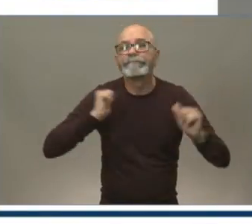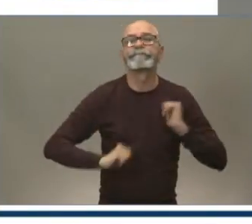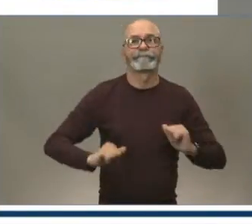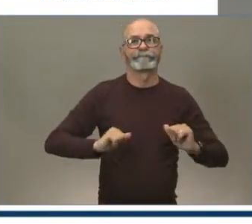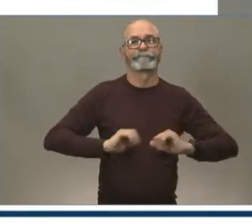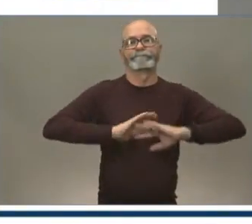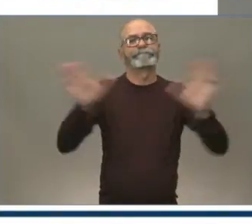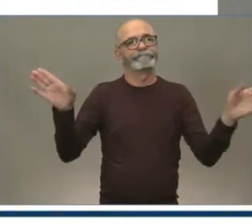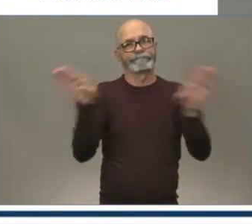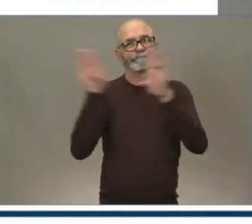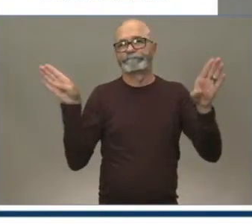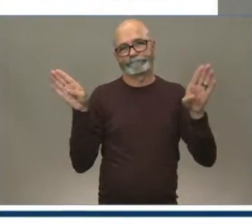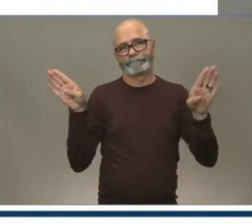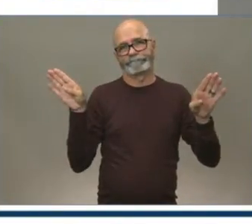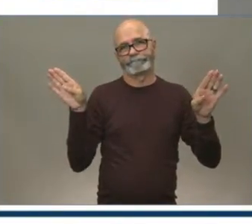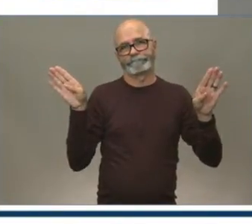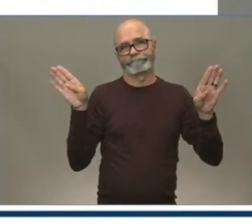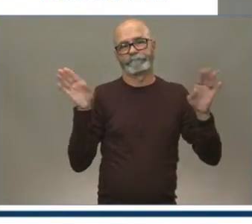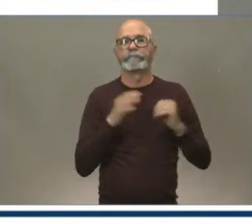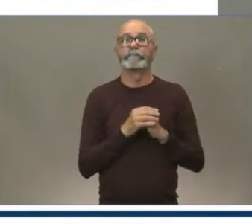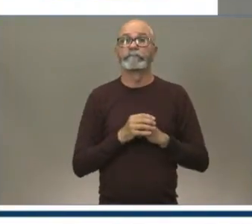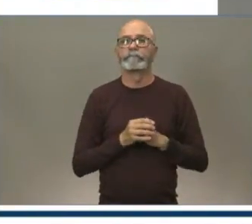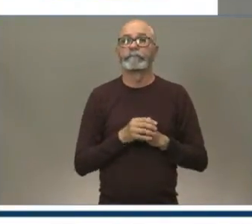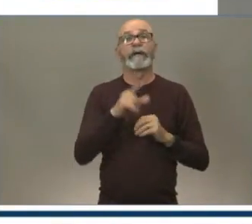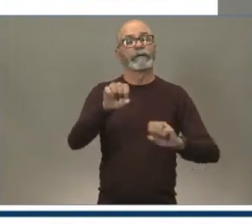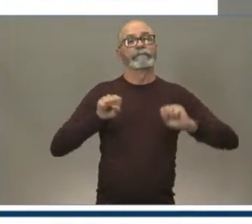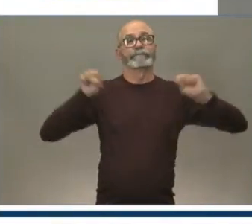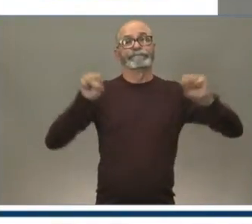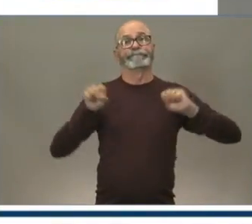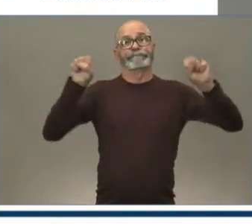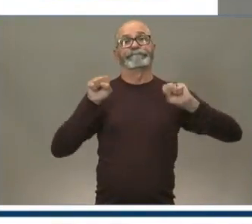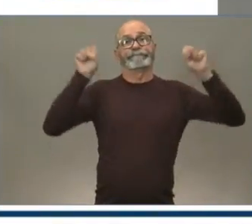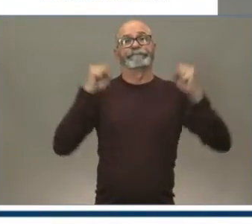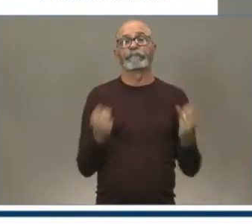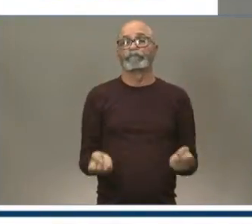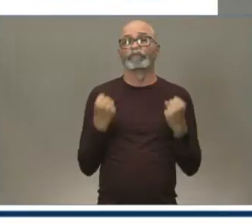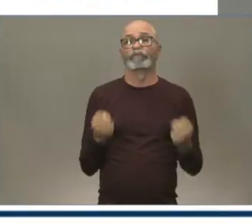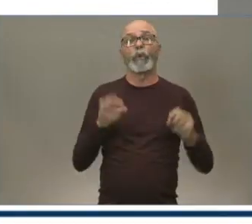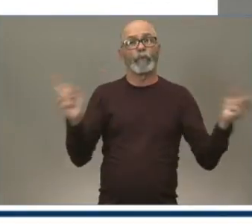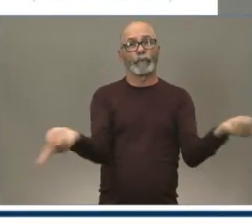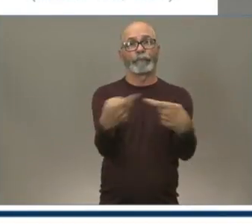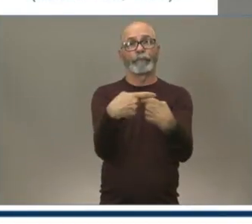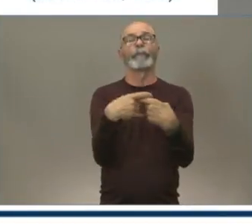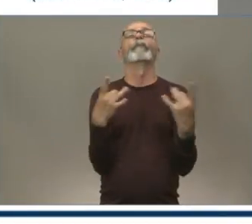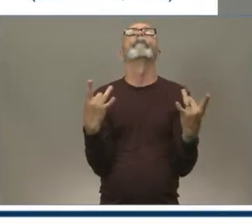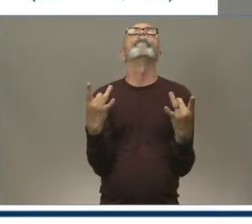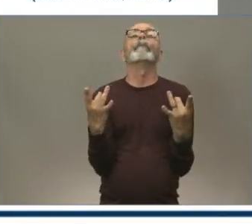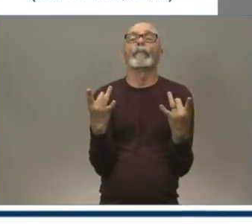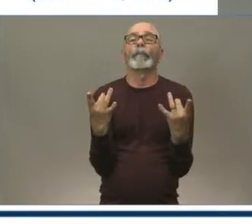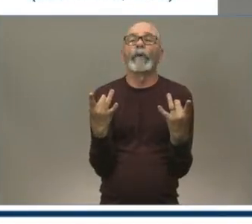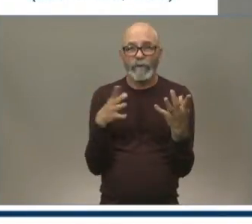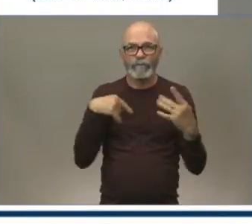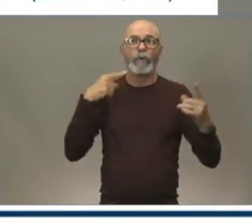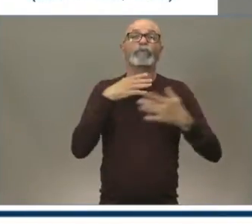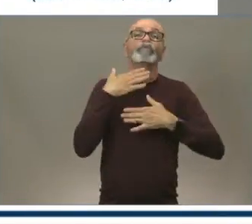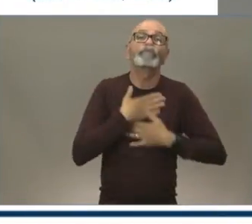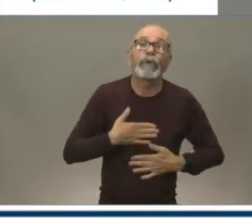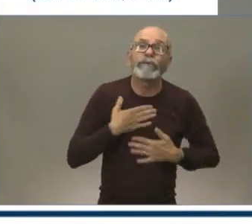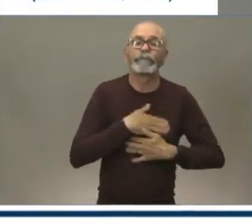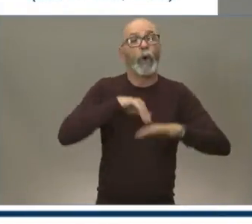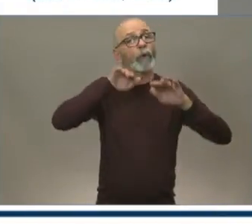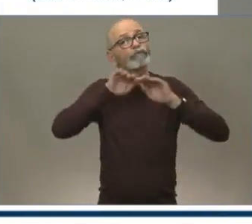performances. Indoor fitness facilities like gyms and yoga studios and sport and recreational facilities like